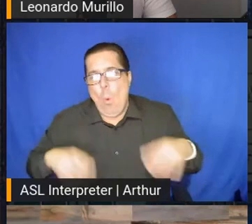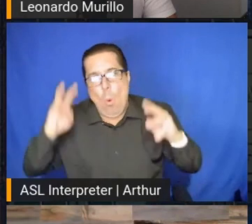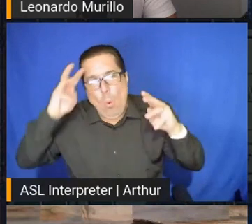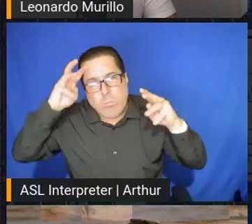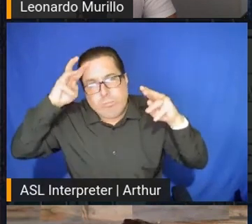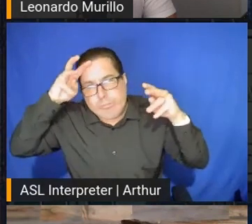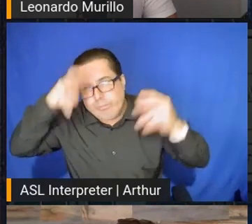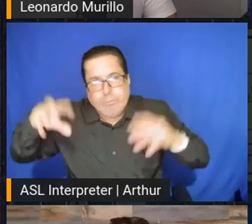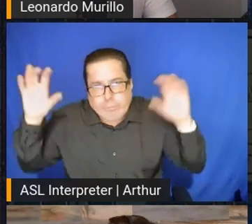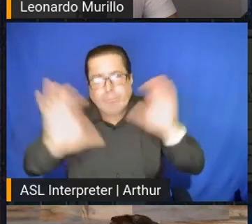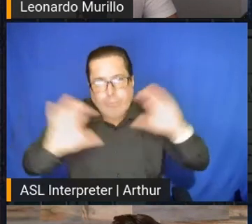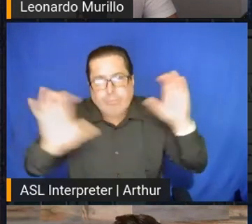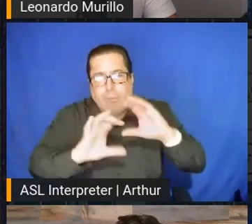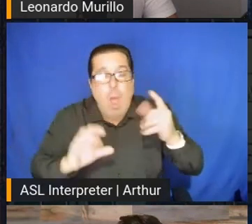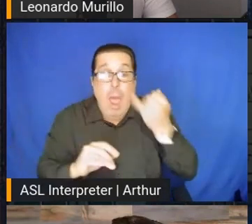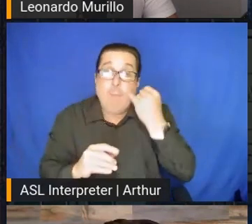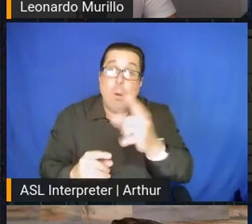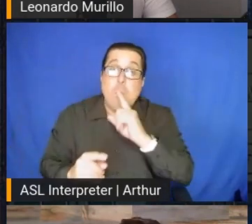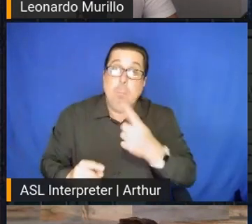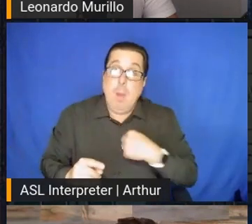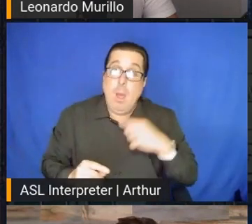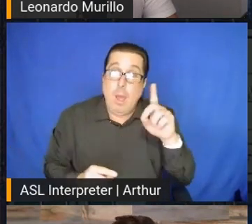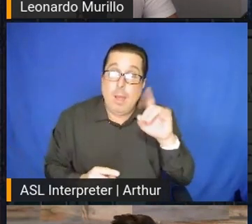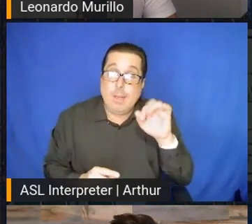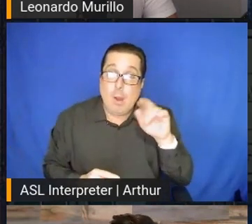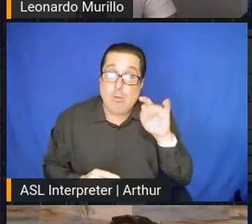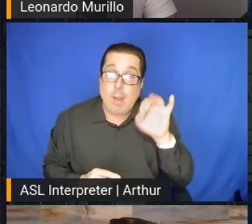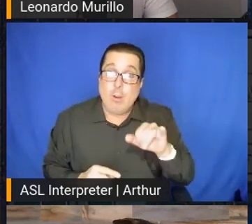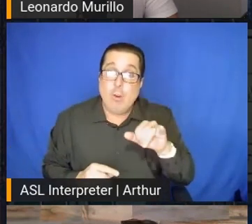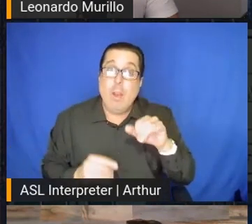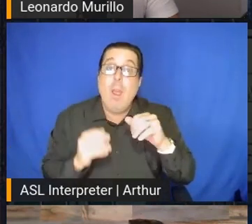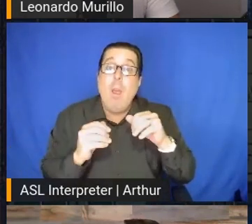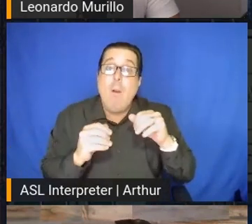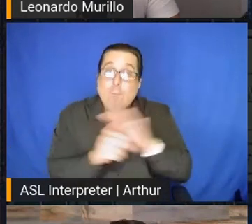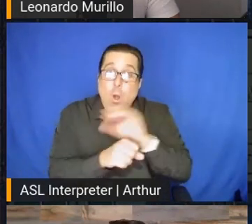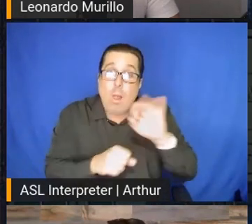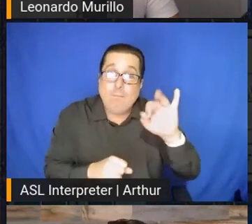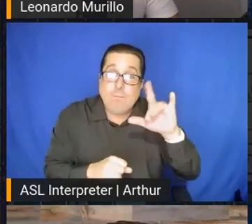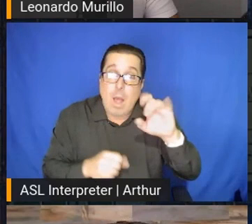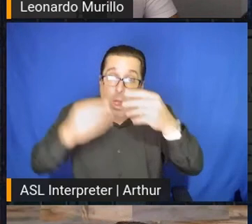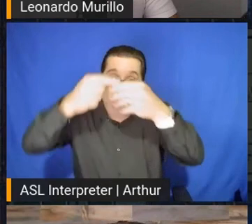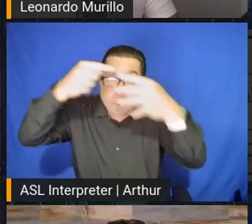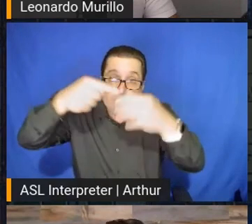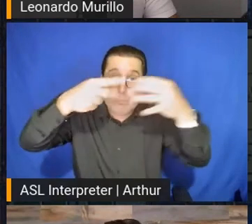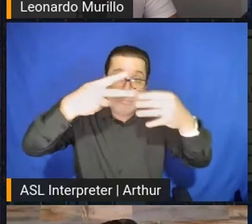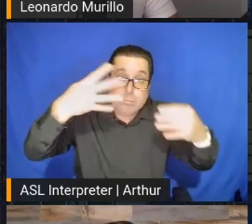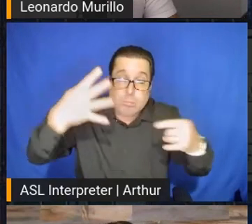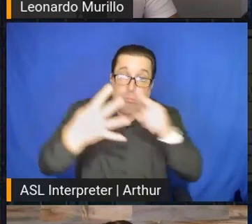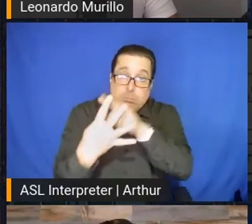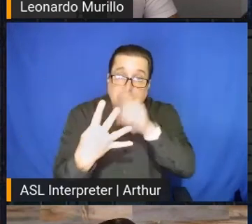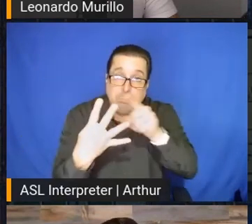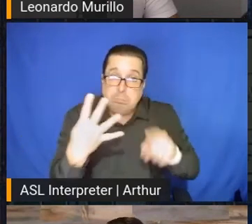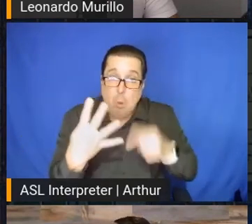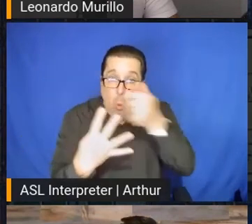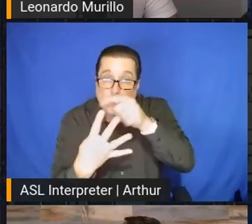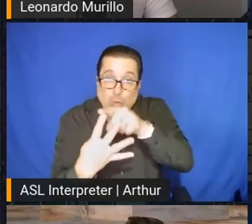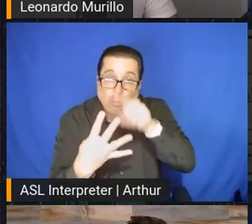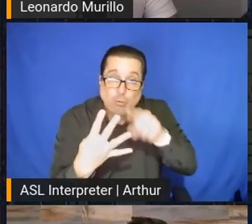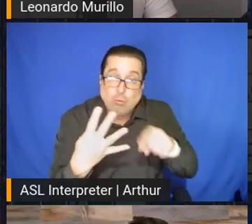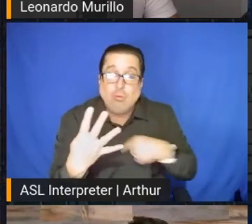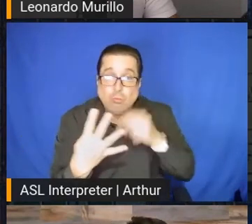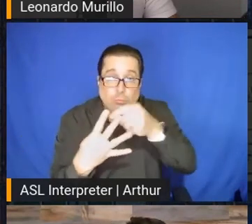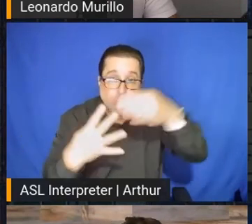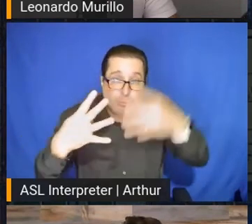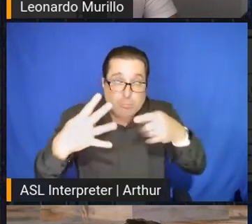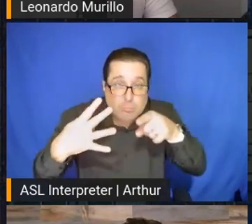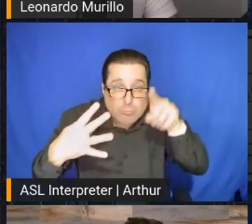But if you gave me a directory full of files, sure, I can look in that. I can grep it. I can understand what that file structure is, and it's